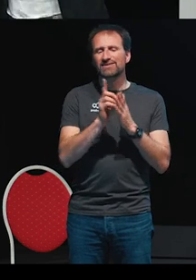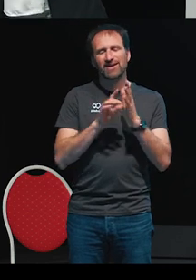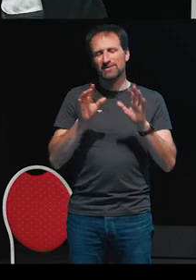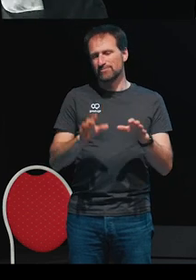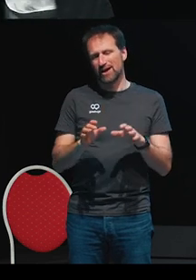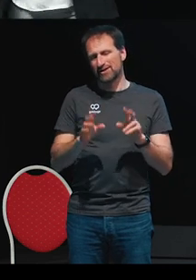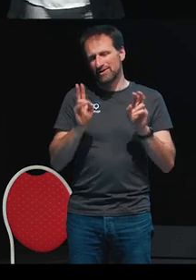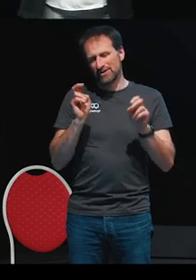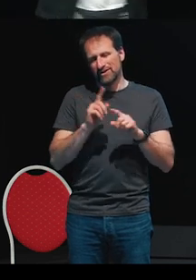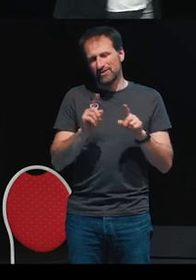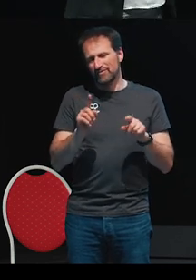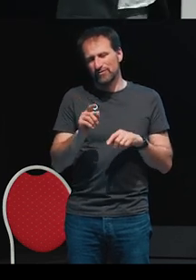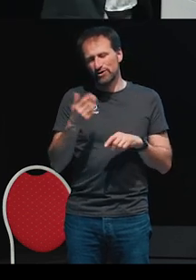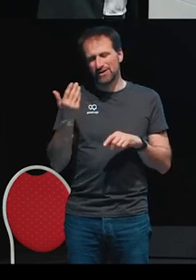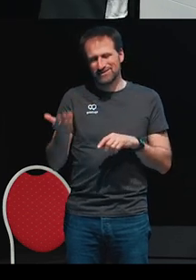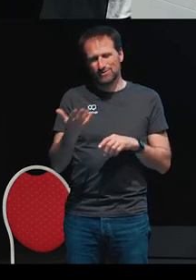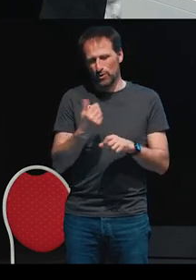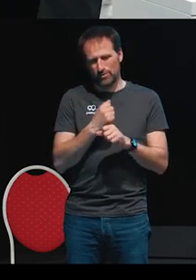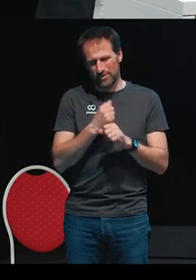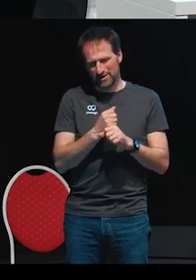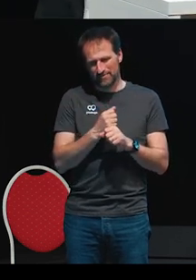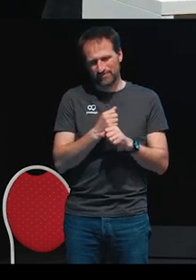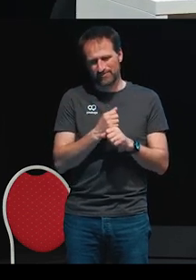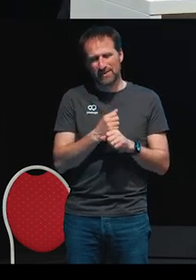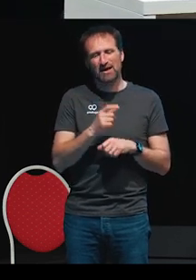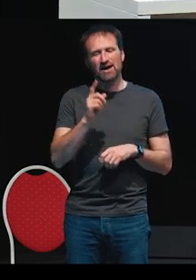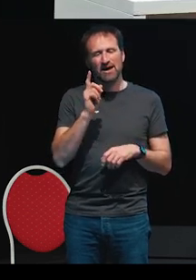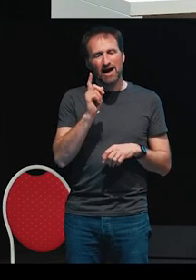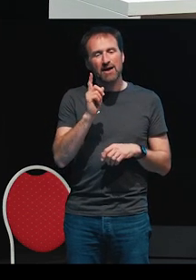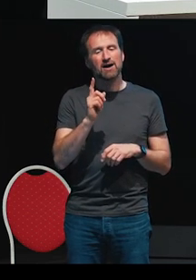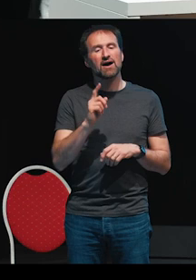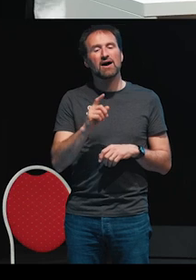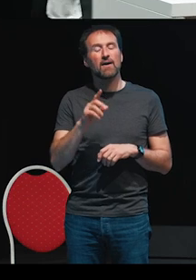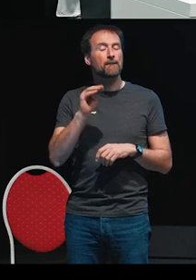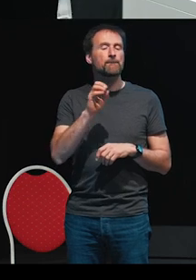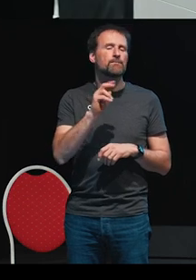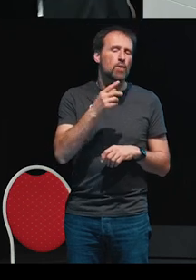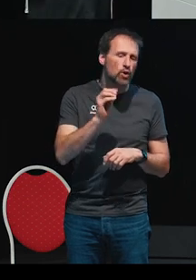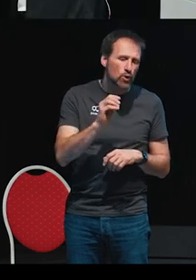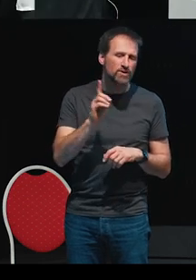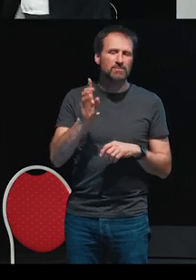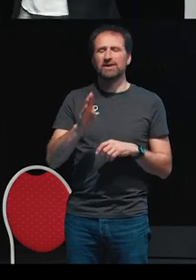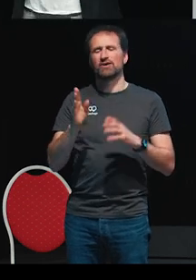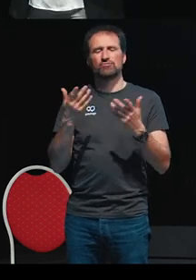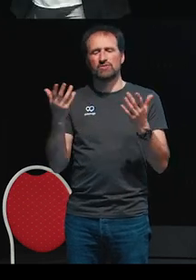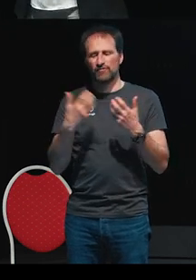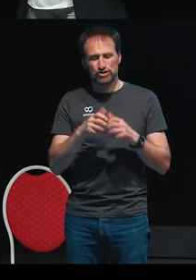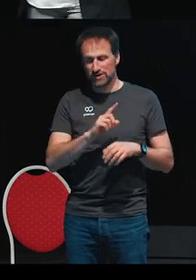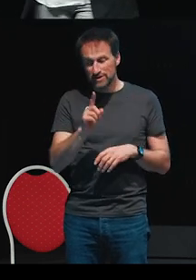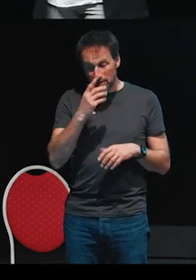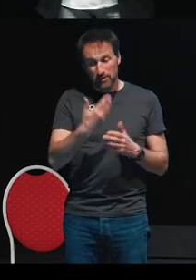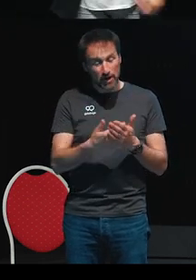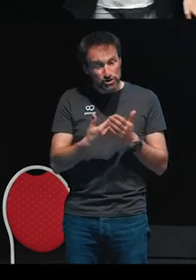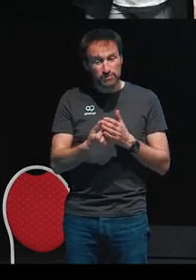Postgres would not do it great. I think that MongoDB would not do it great, but modern databases, like, for example, EventStore, would do